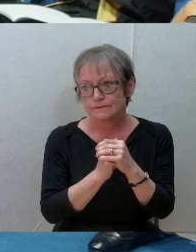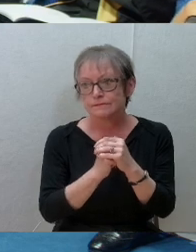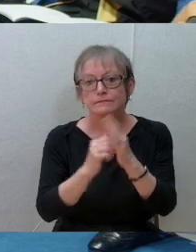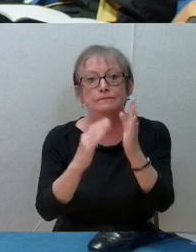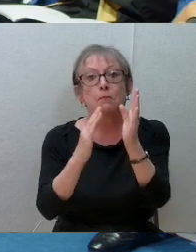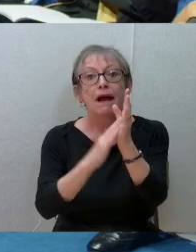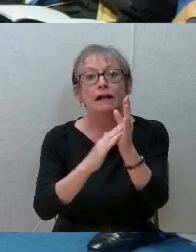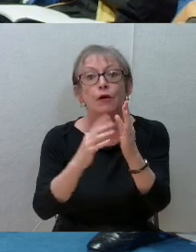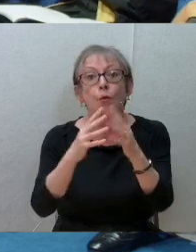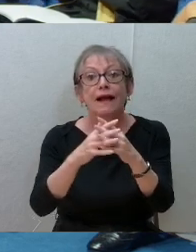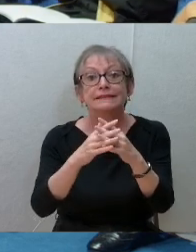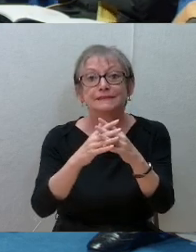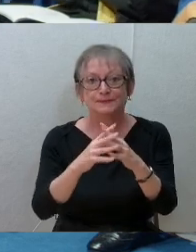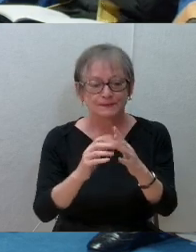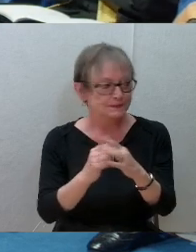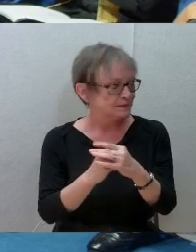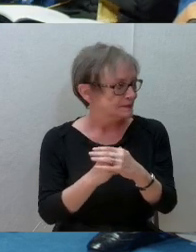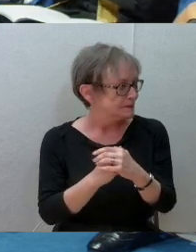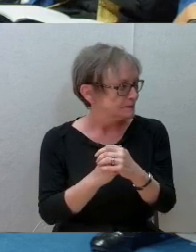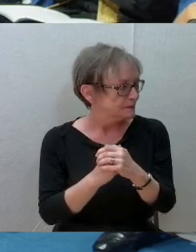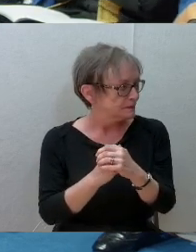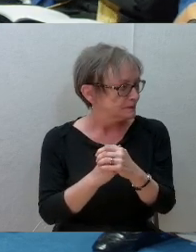Michael White.